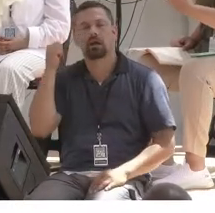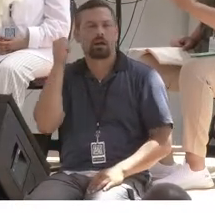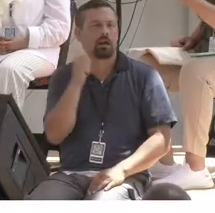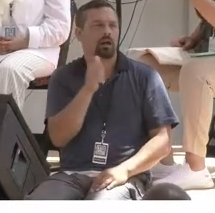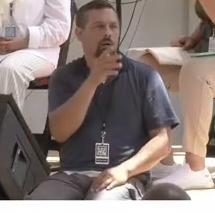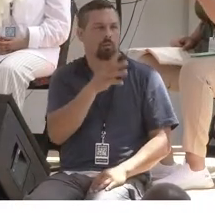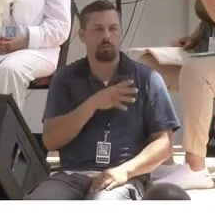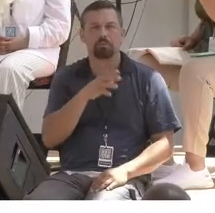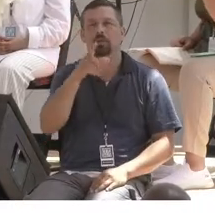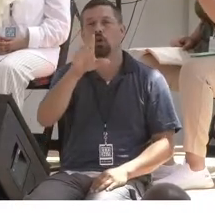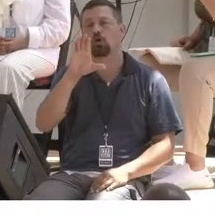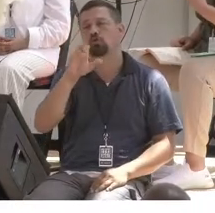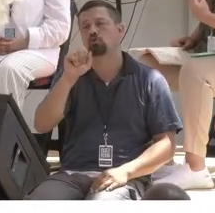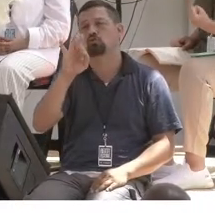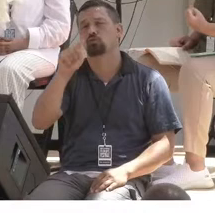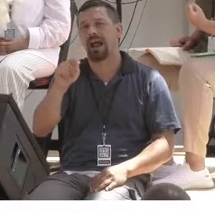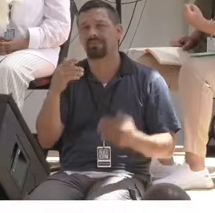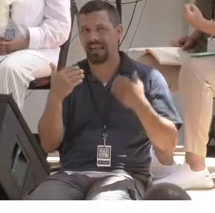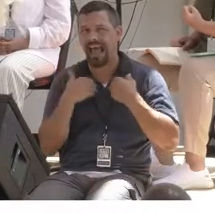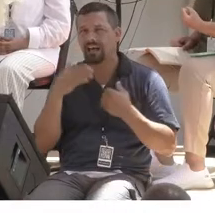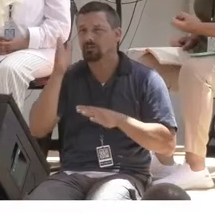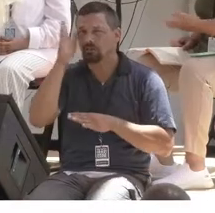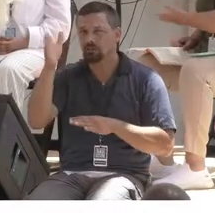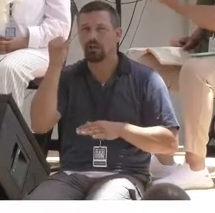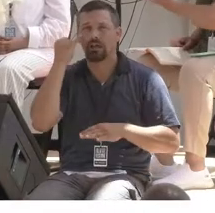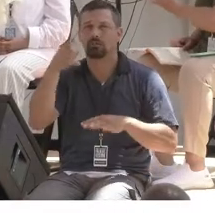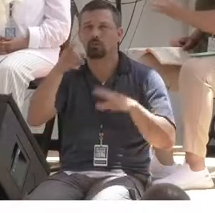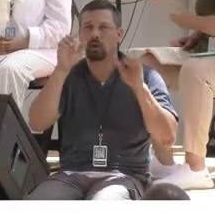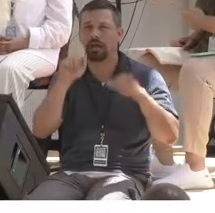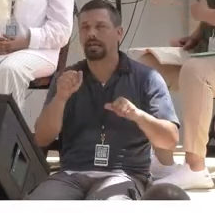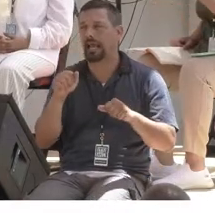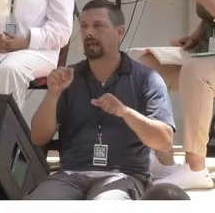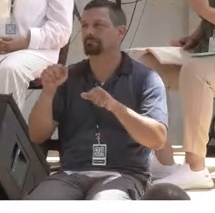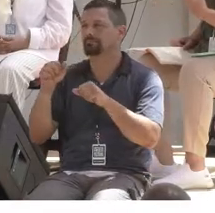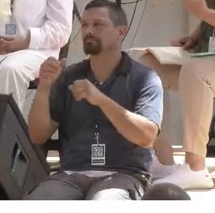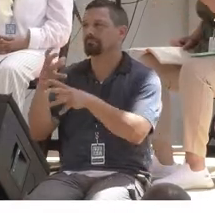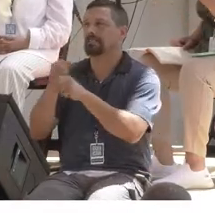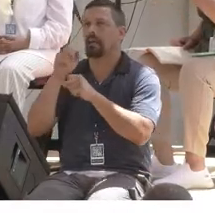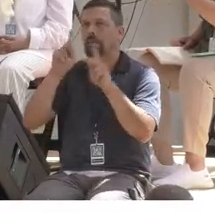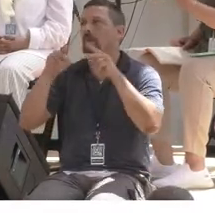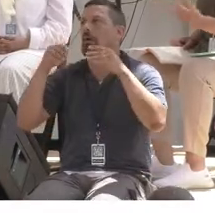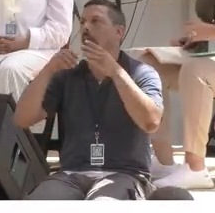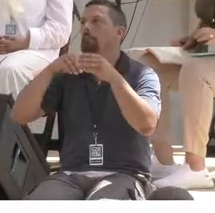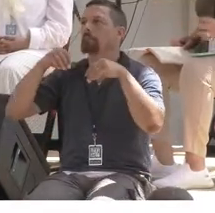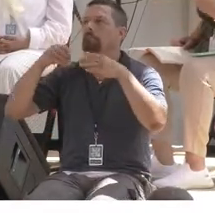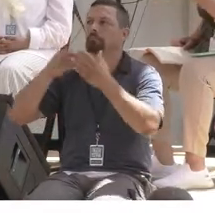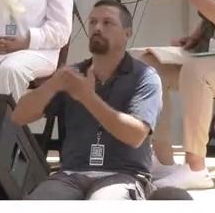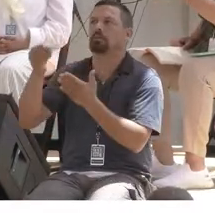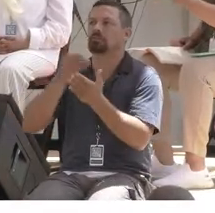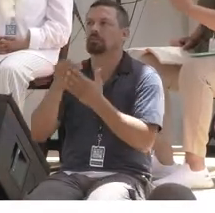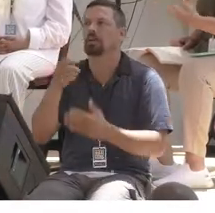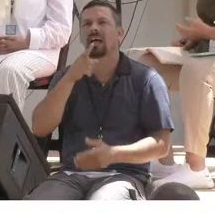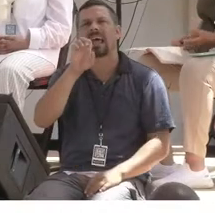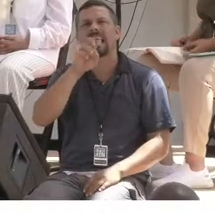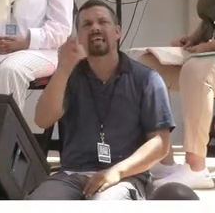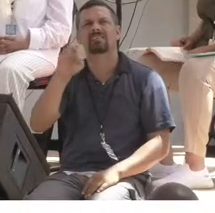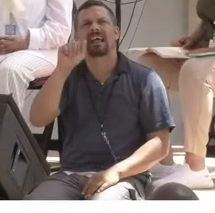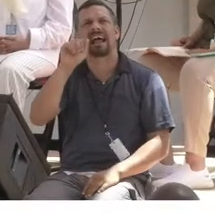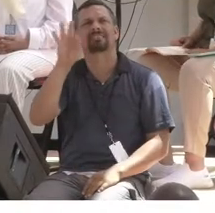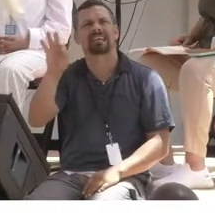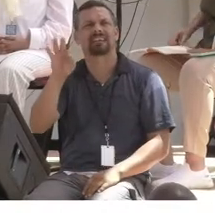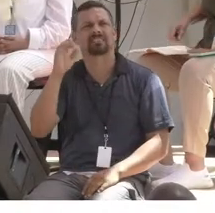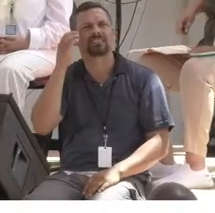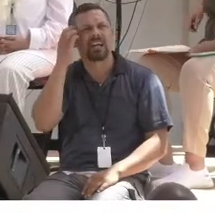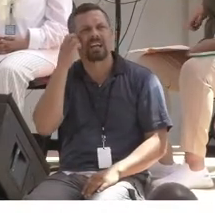can captivate commerce. Yeah. Made in Afghanistan, does that carry the cachet that takes you forward? I